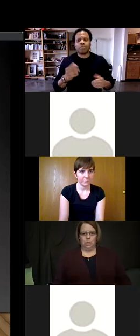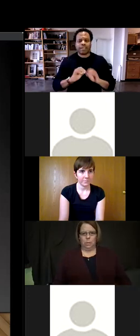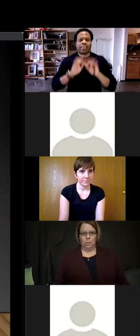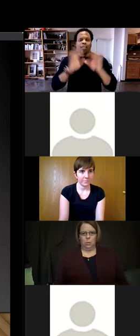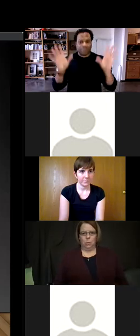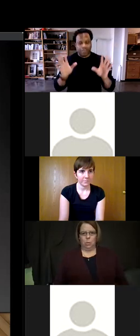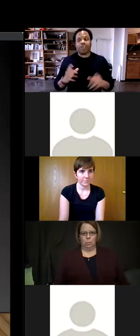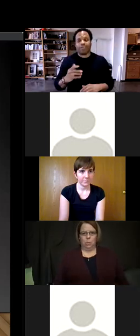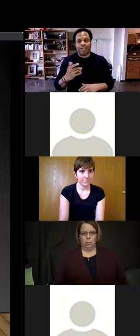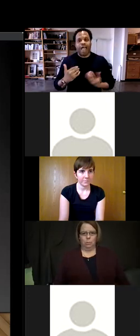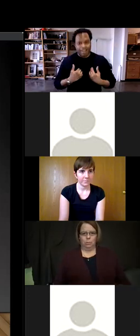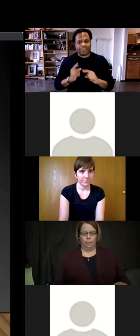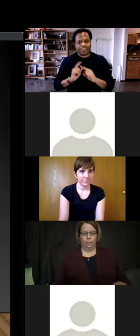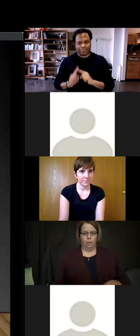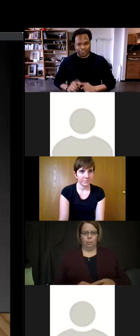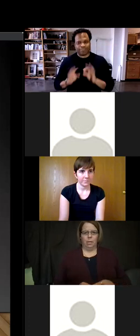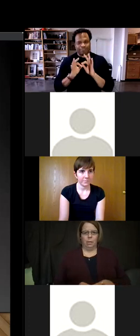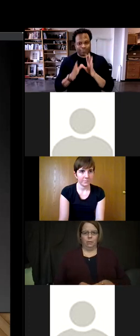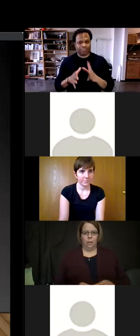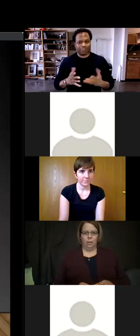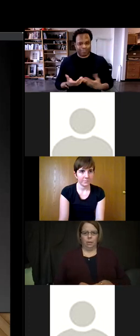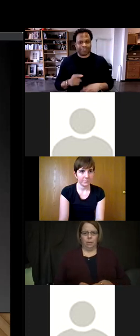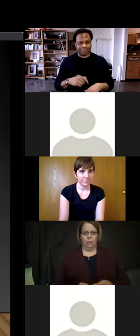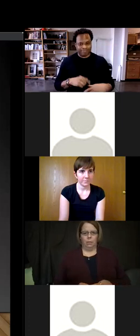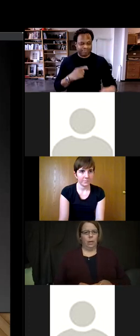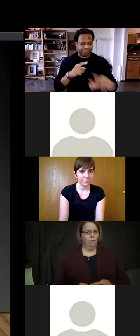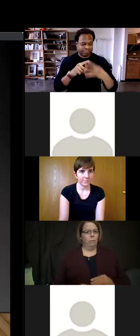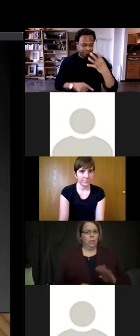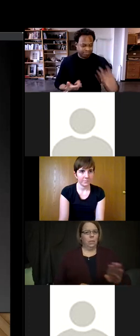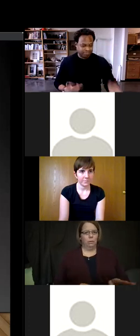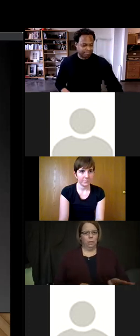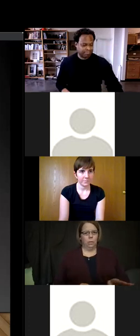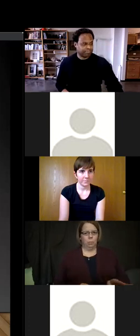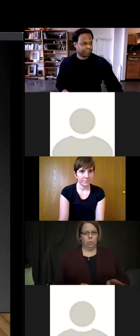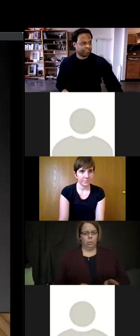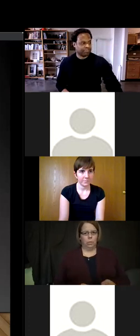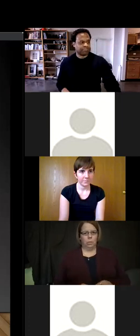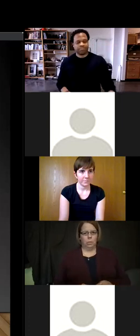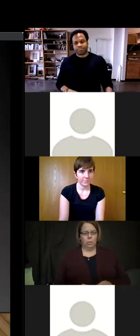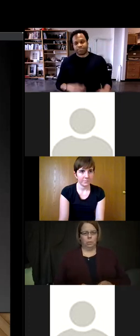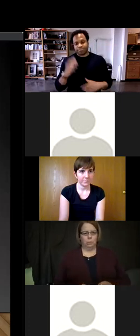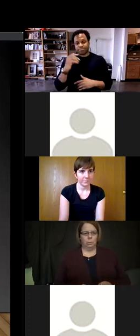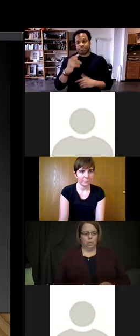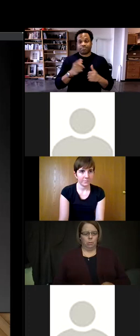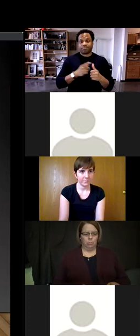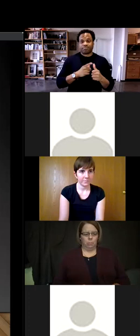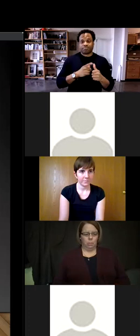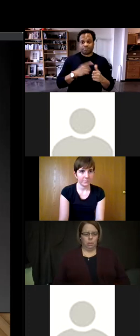to a facility to interpret. Let me clarify. They have many different interpreters.